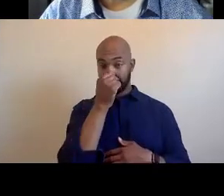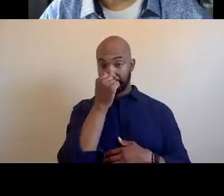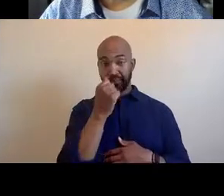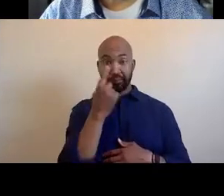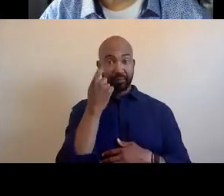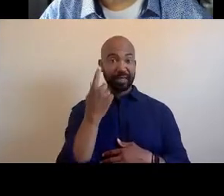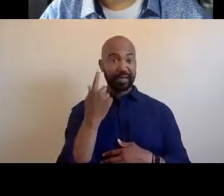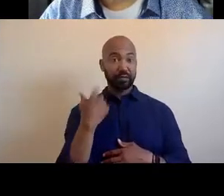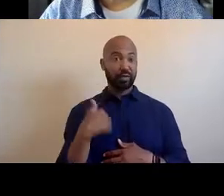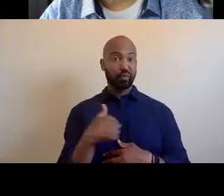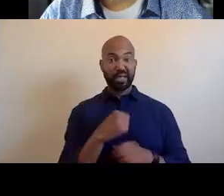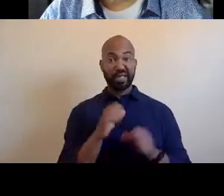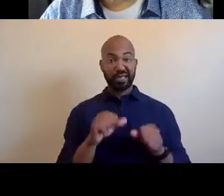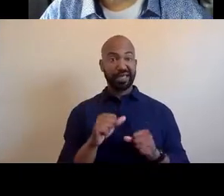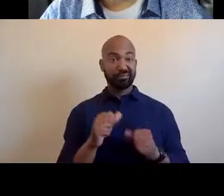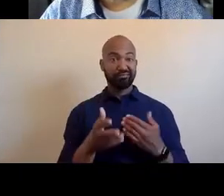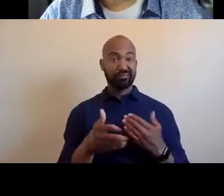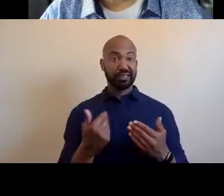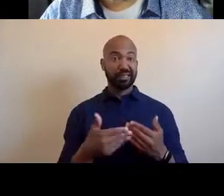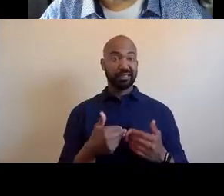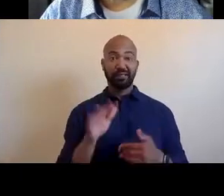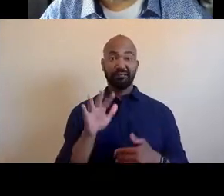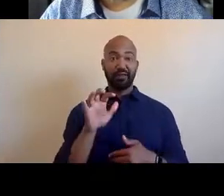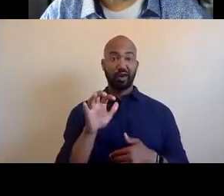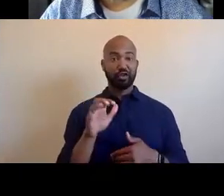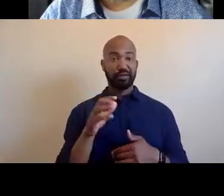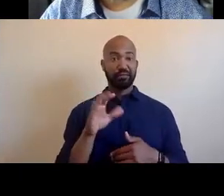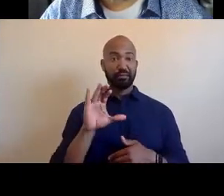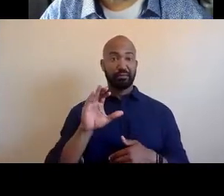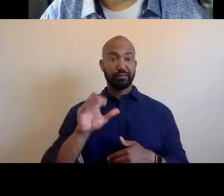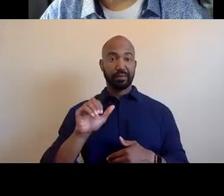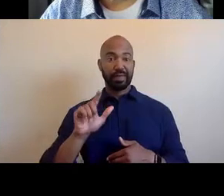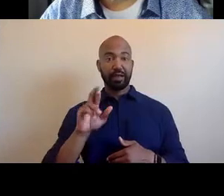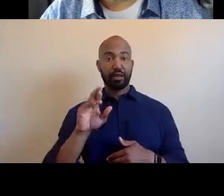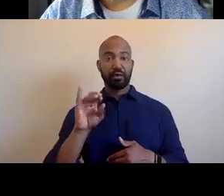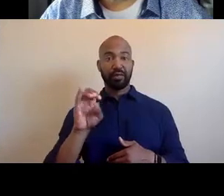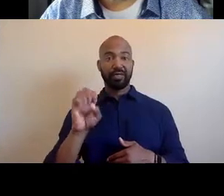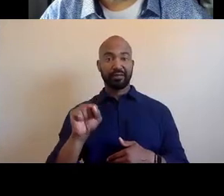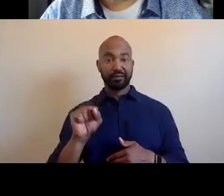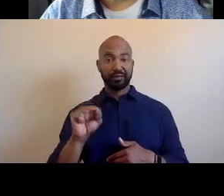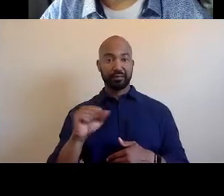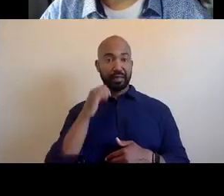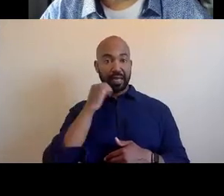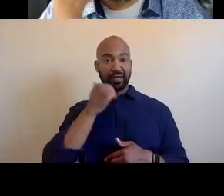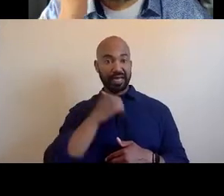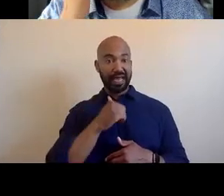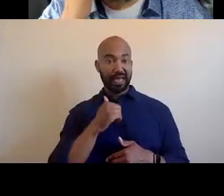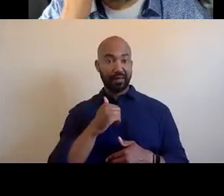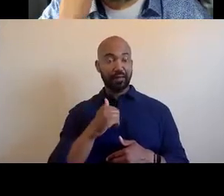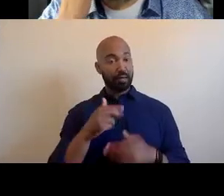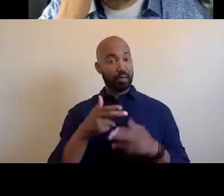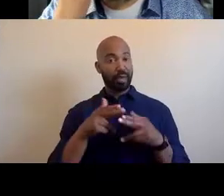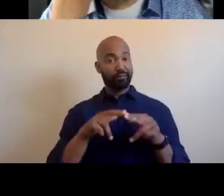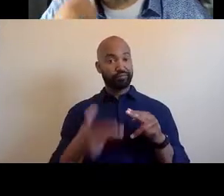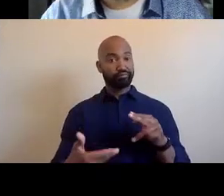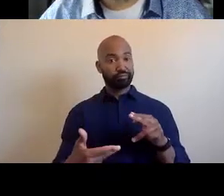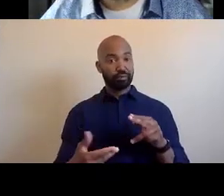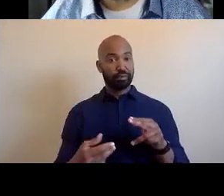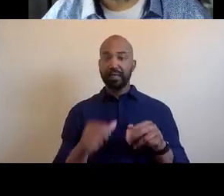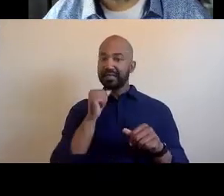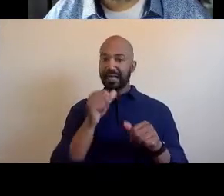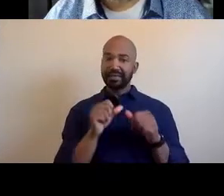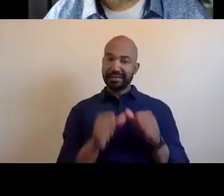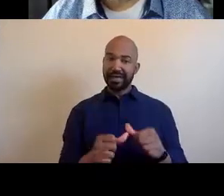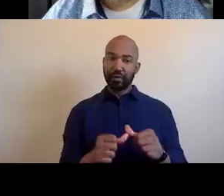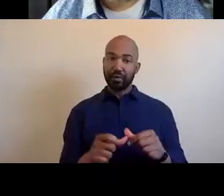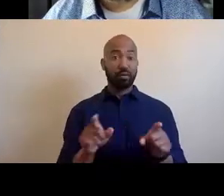500 calories in a day and lose weight, and it's amazing. But that's not sustainable, nor is that healthy for your body. So the goal